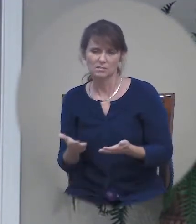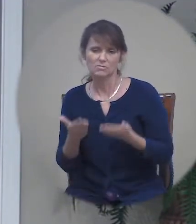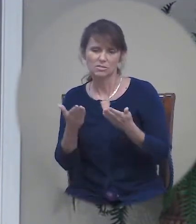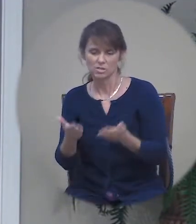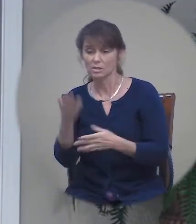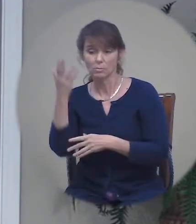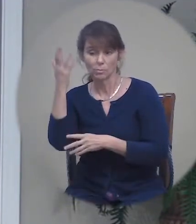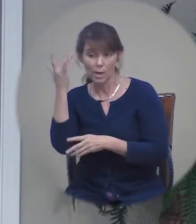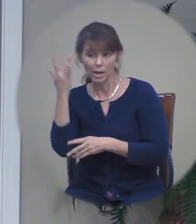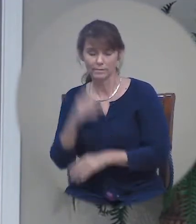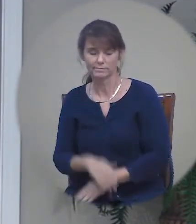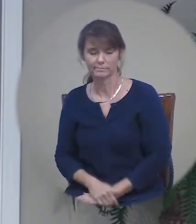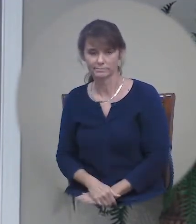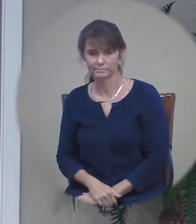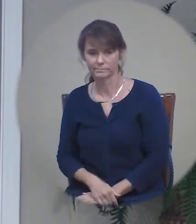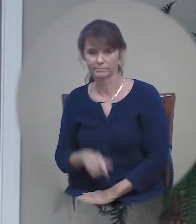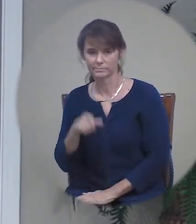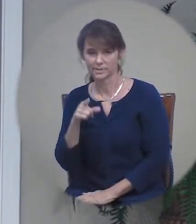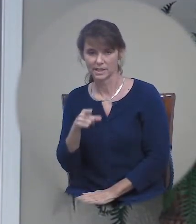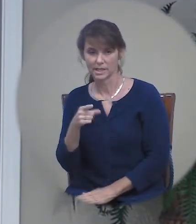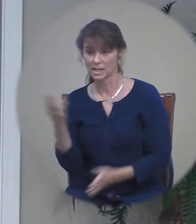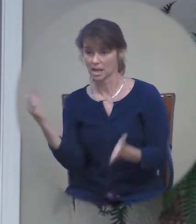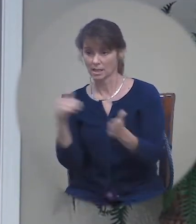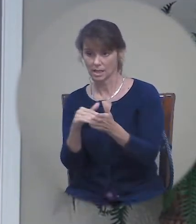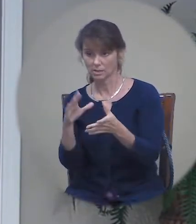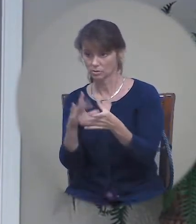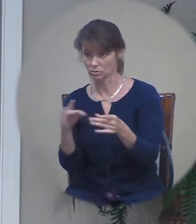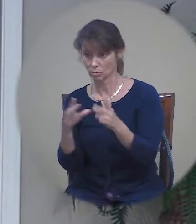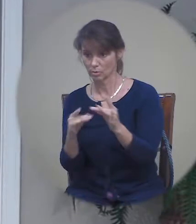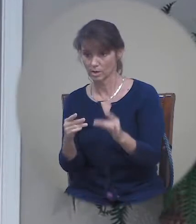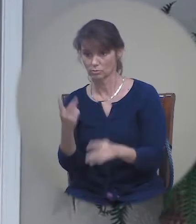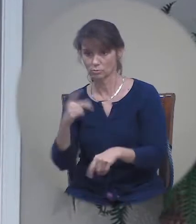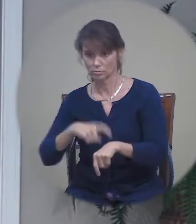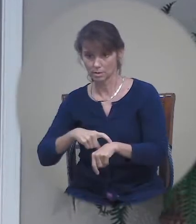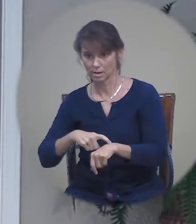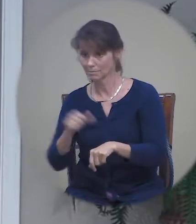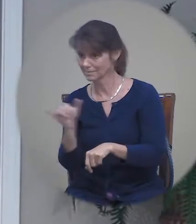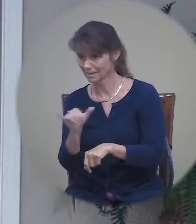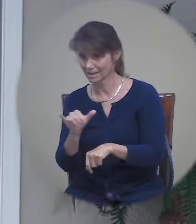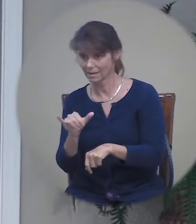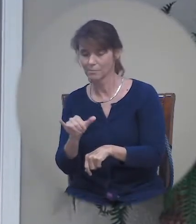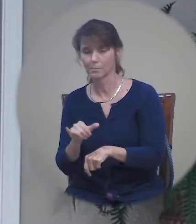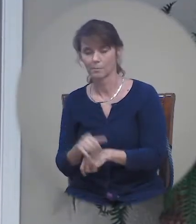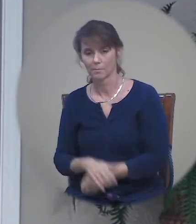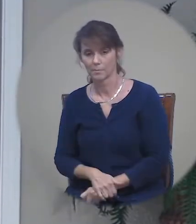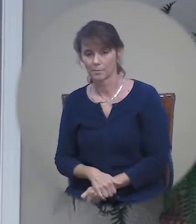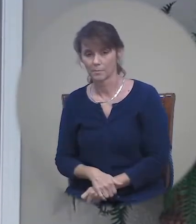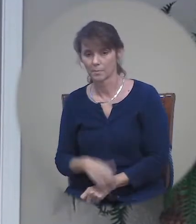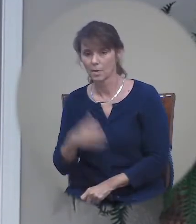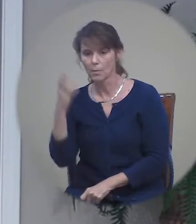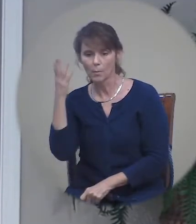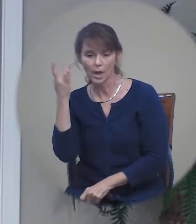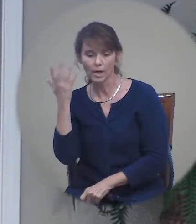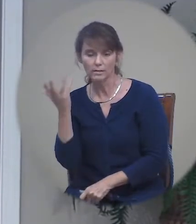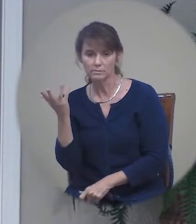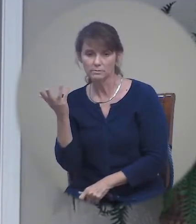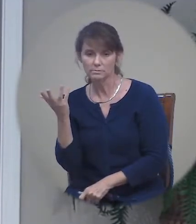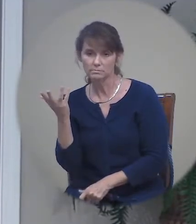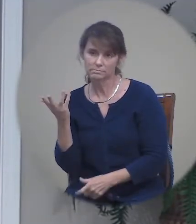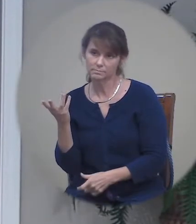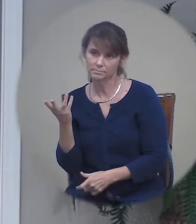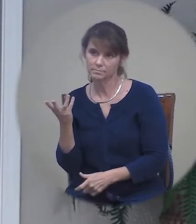think one of the reasons he chose to remind us of what the Assyrian did to Hoshea and the tribes of the north